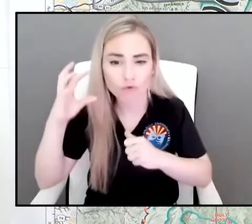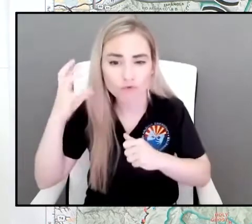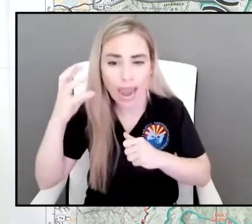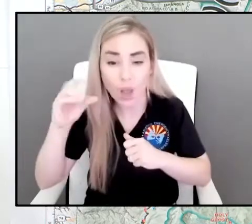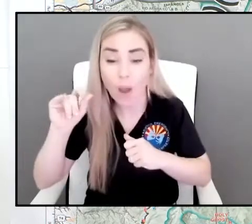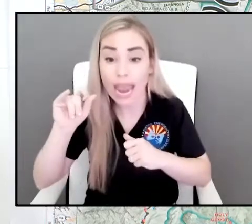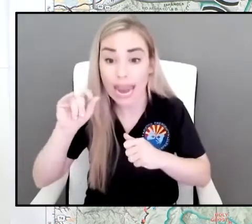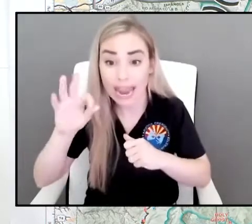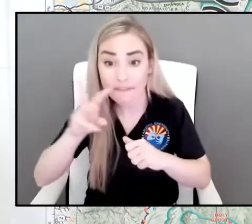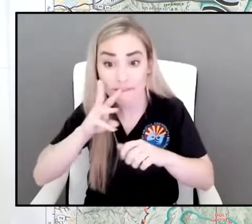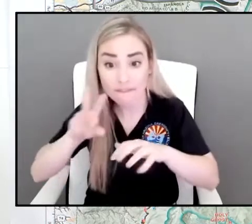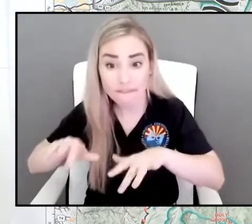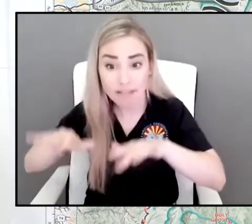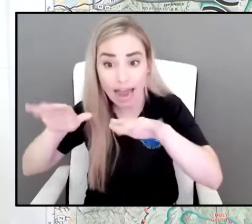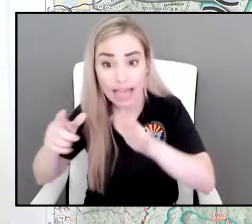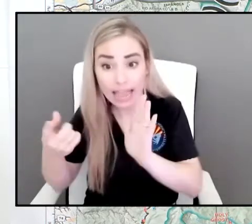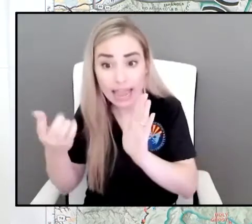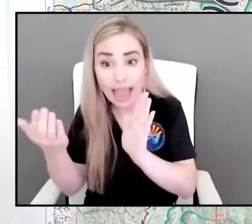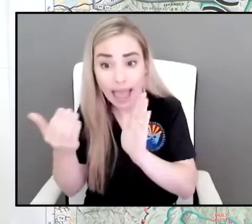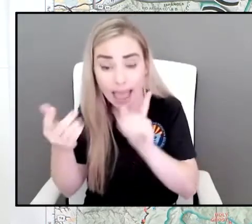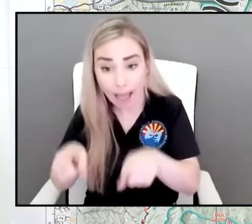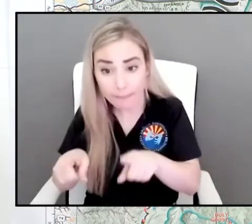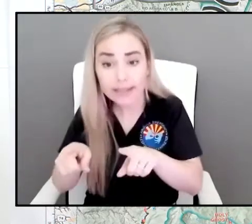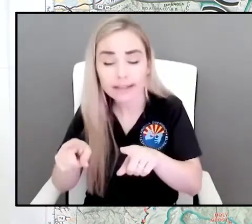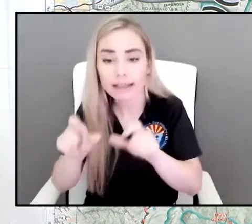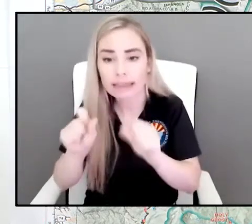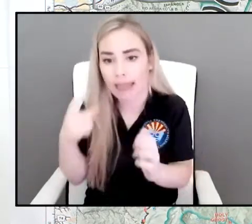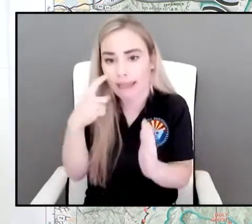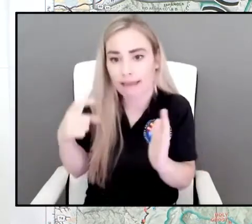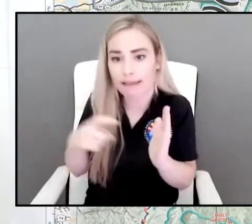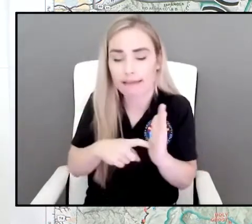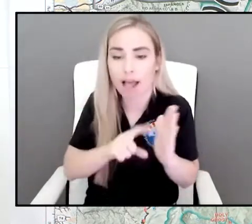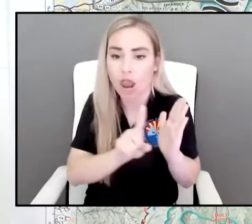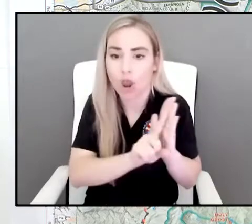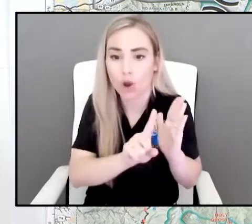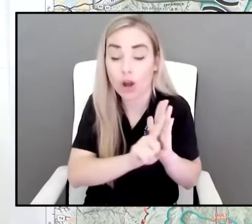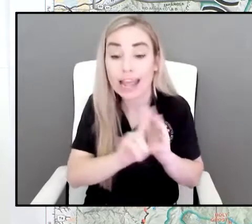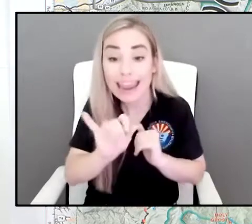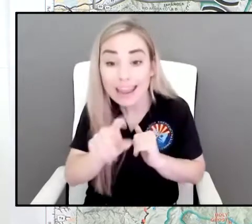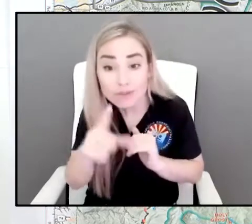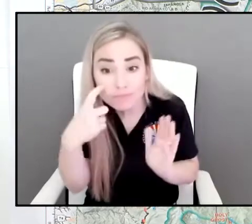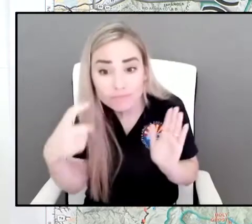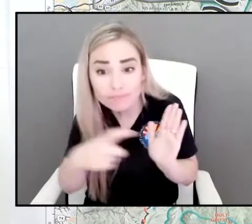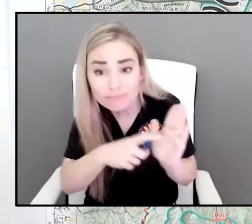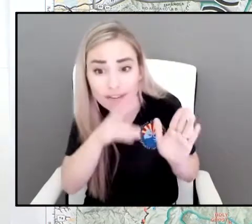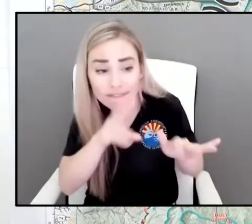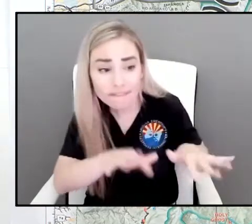alert. Or if you see anything, you can always dial 911. And